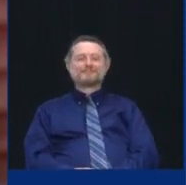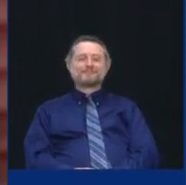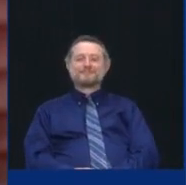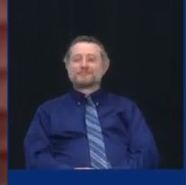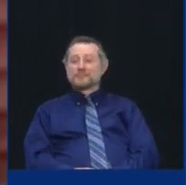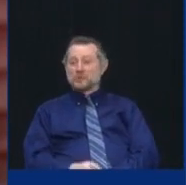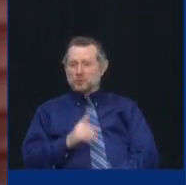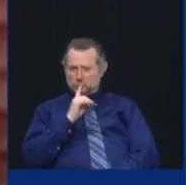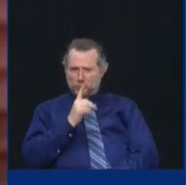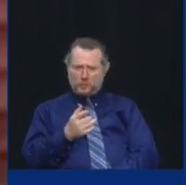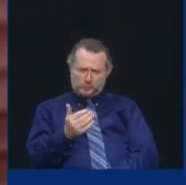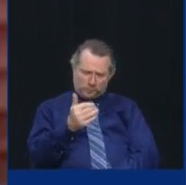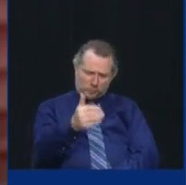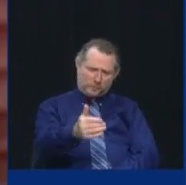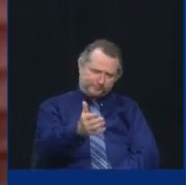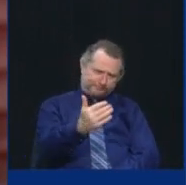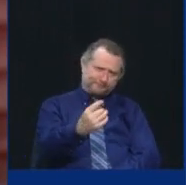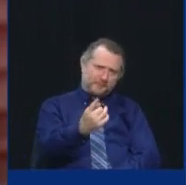Sure.